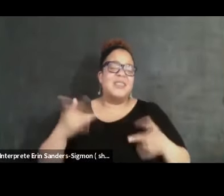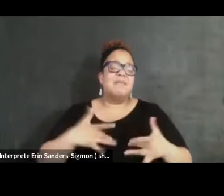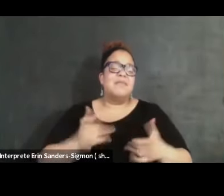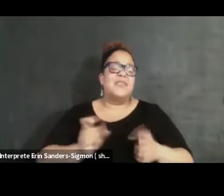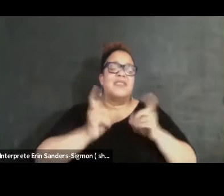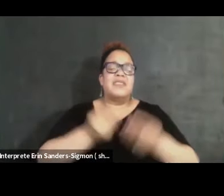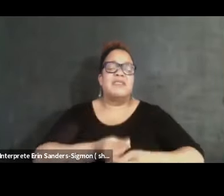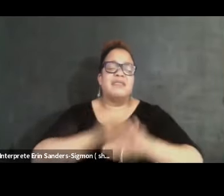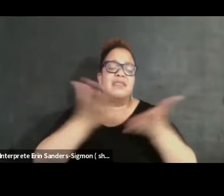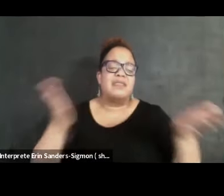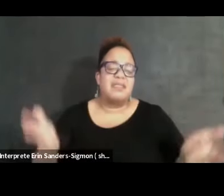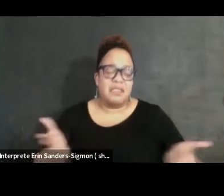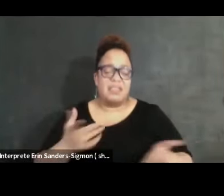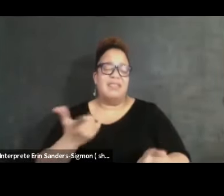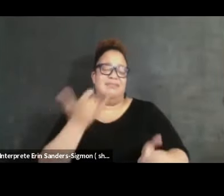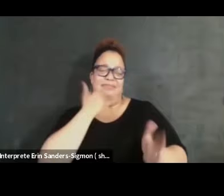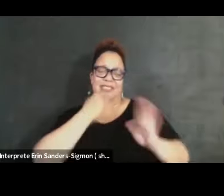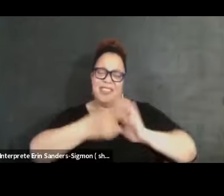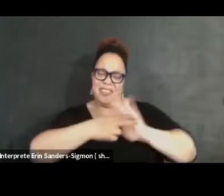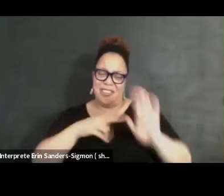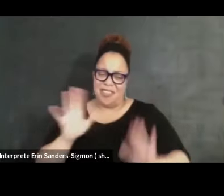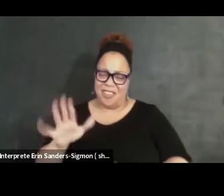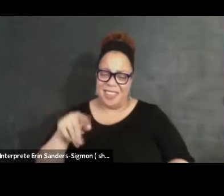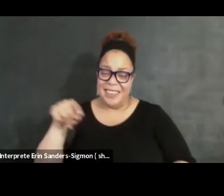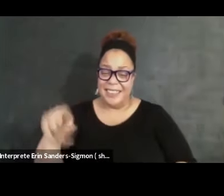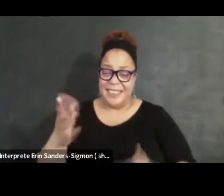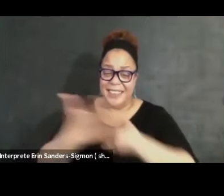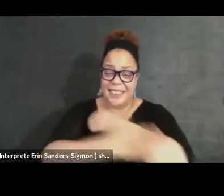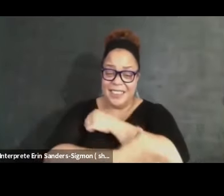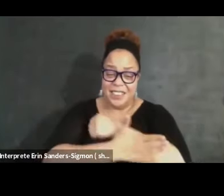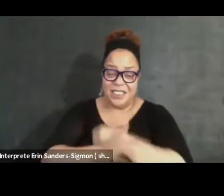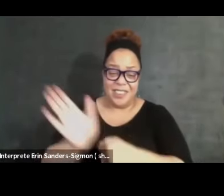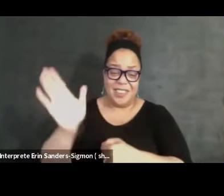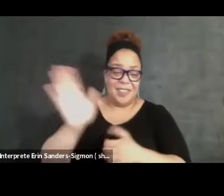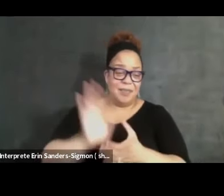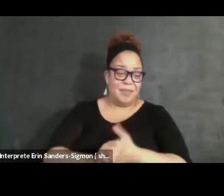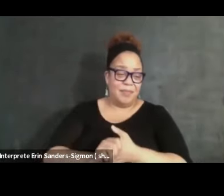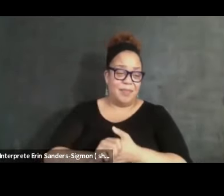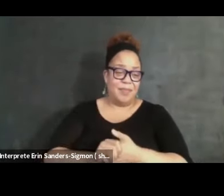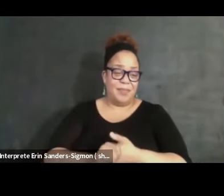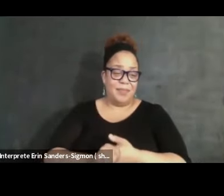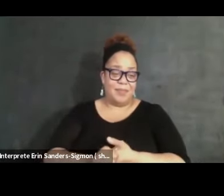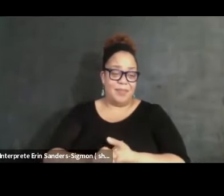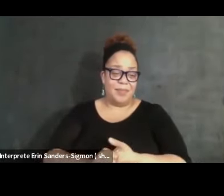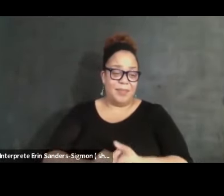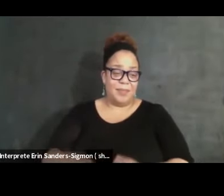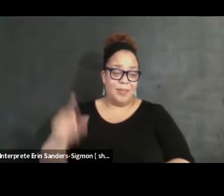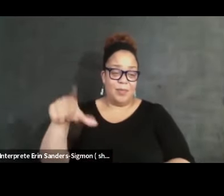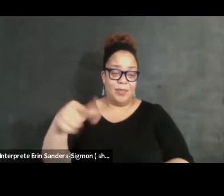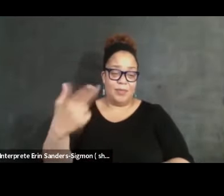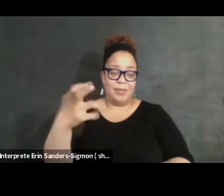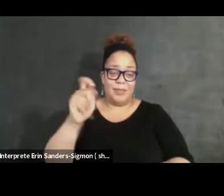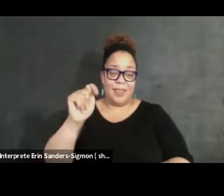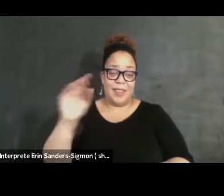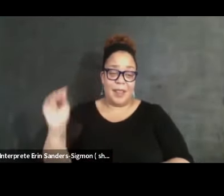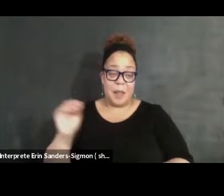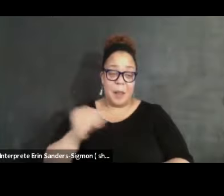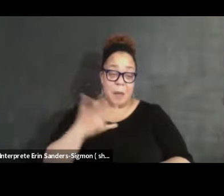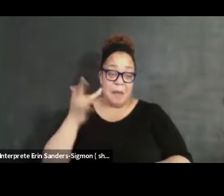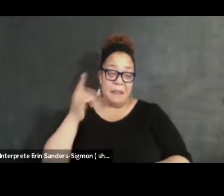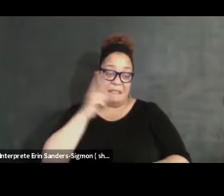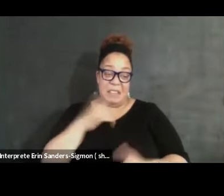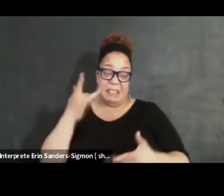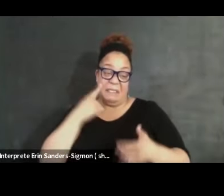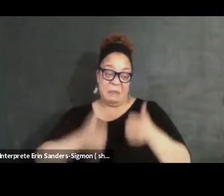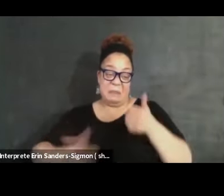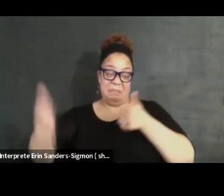fabricate your criminal tendencies. Y'all ghettoed up white privilege and now claim it's white supremacy? Created this white people image, now we're the